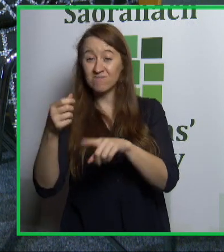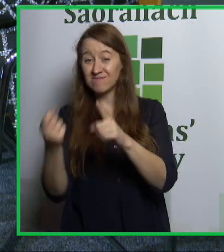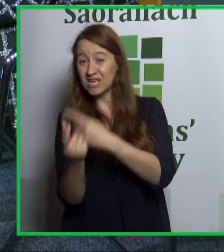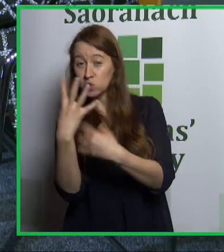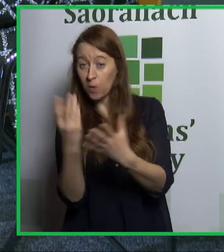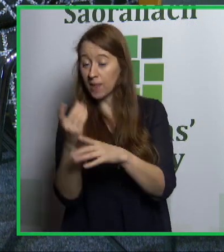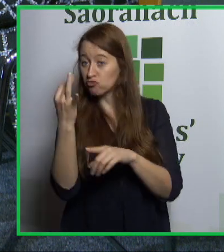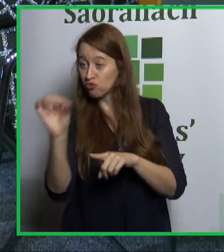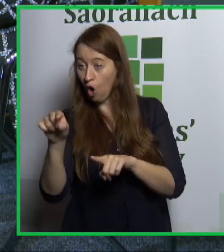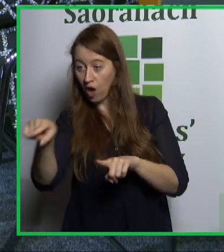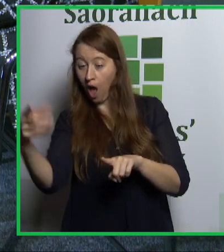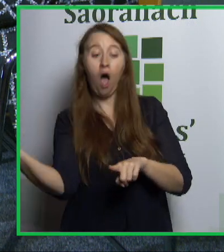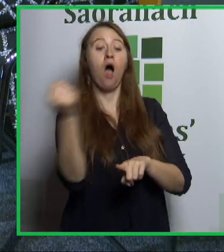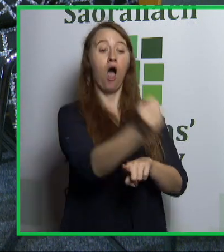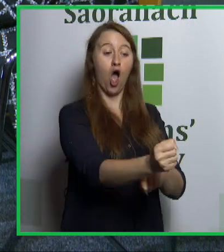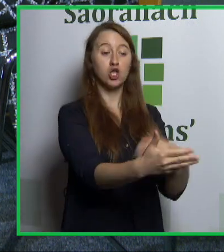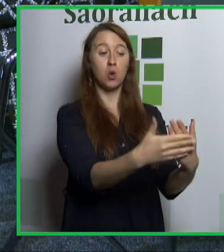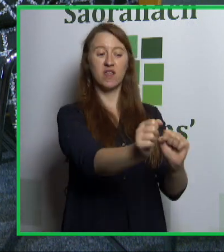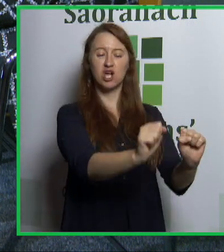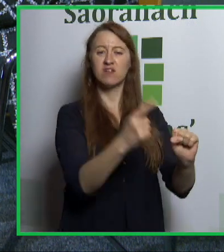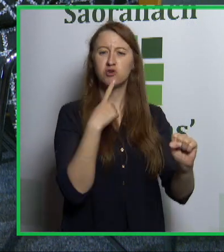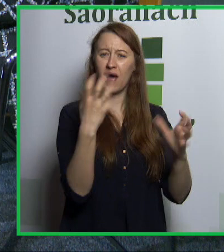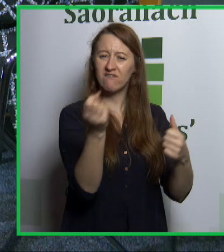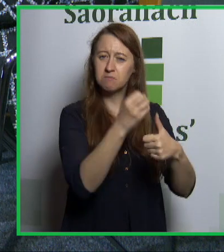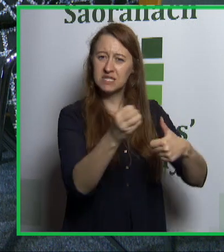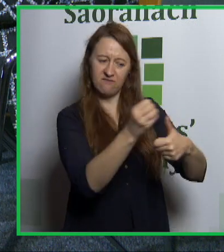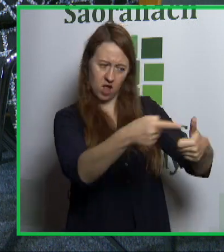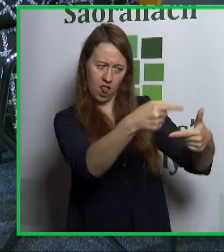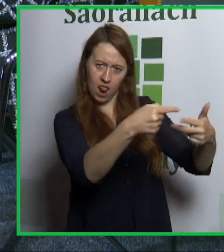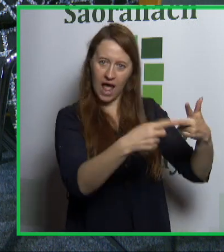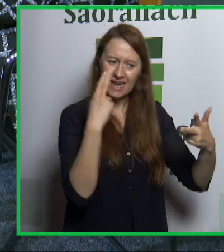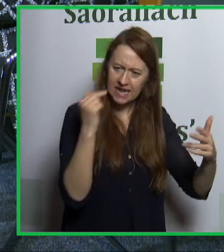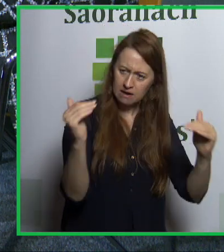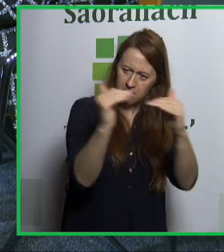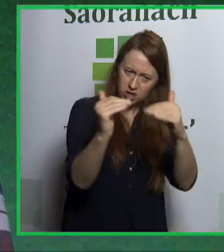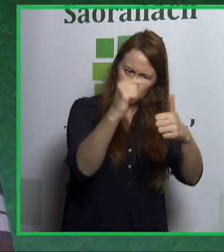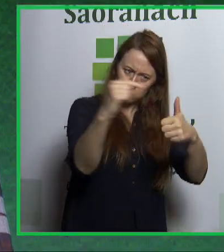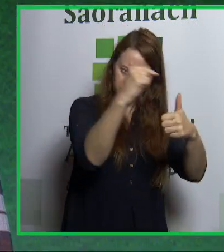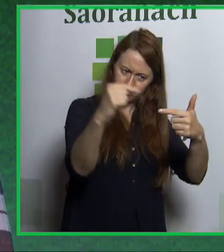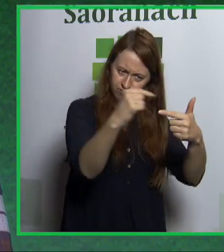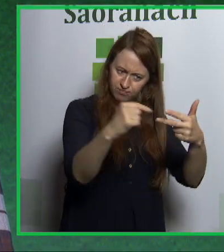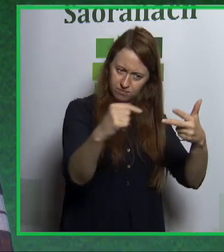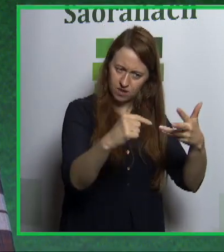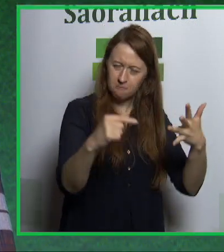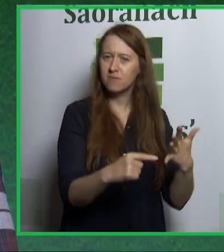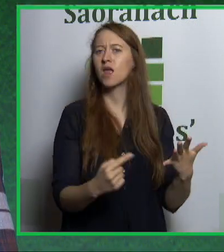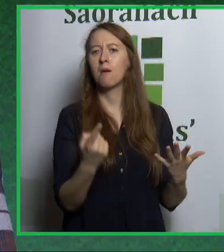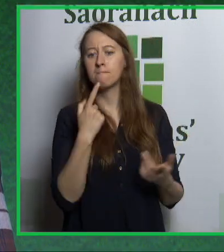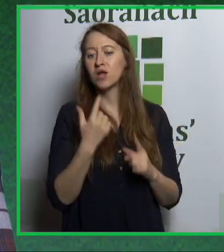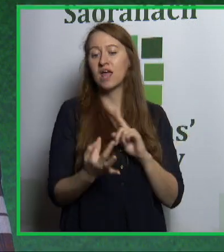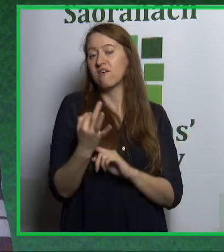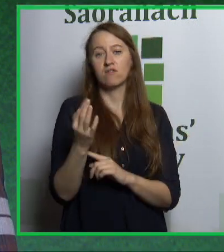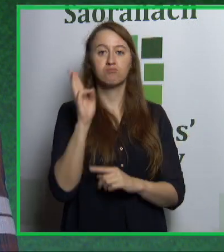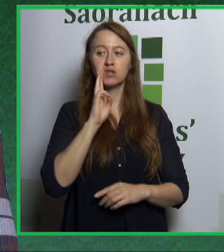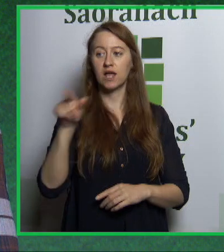to meet that criteria. Like even if you're dealing with someone and they're on 100 mils of methadone, you wanted to get them into a drug services and